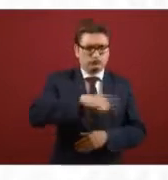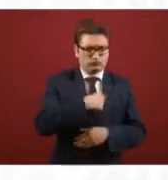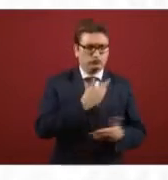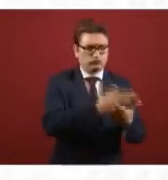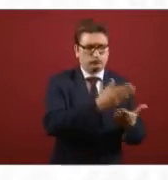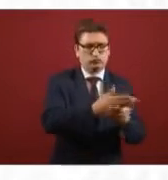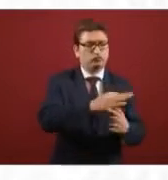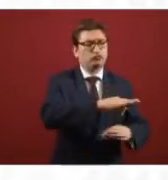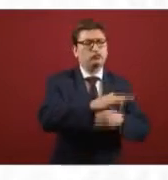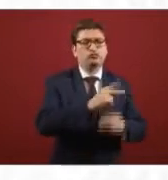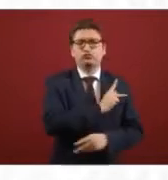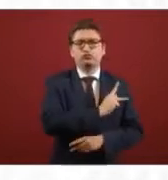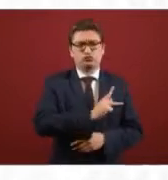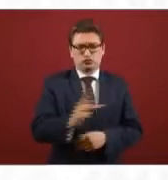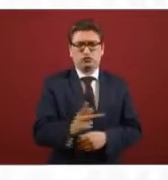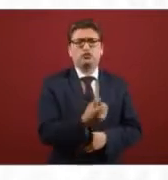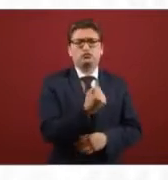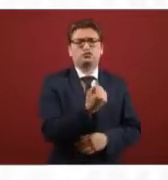action.